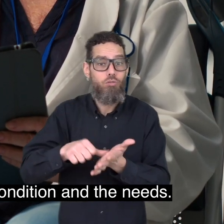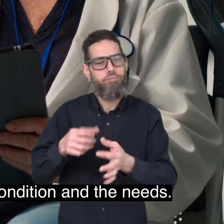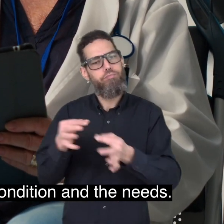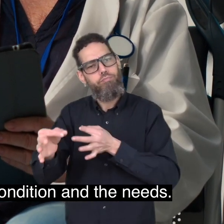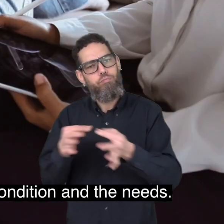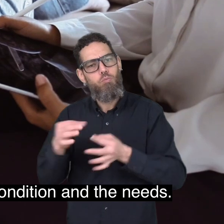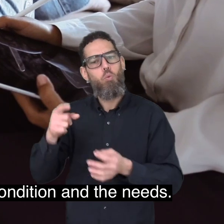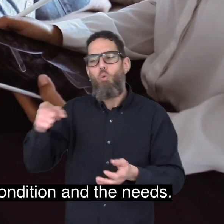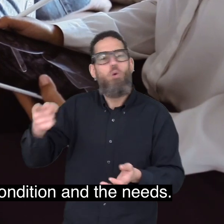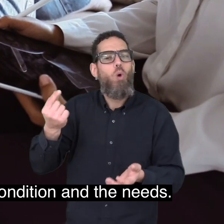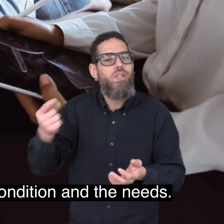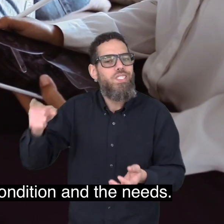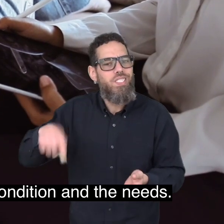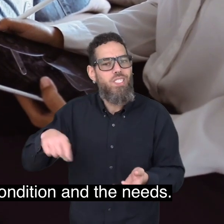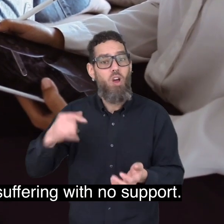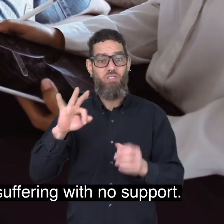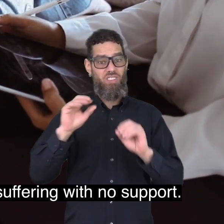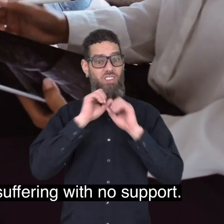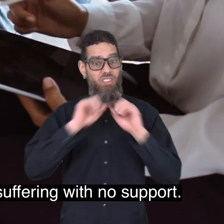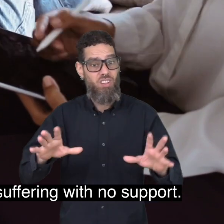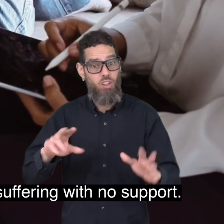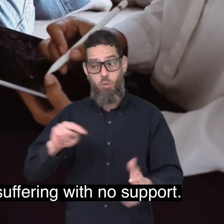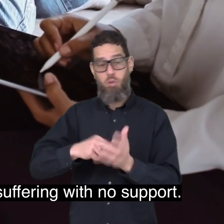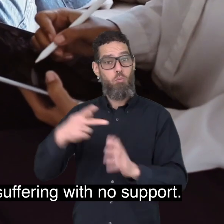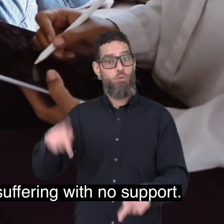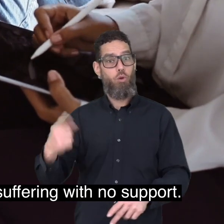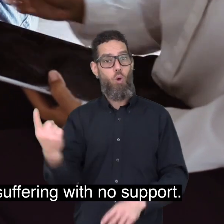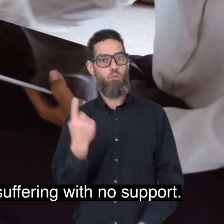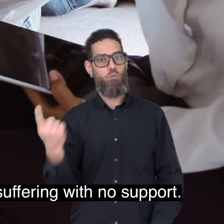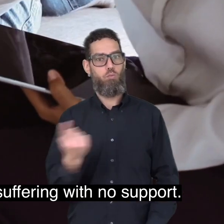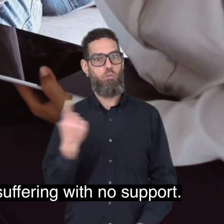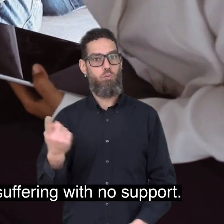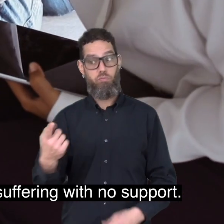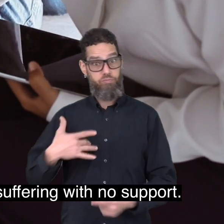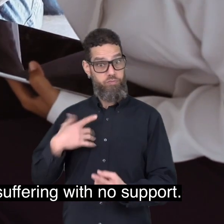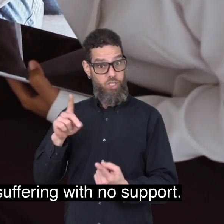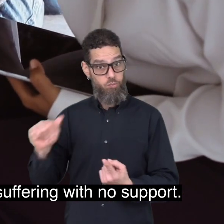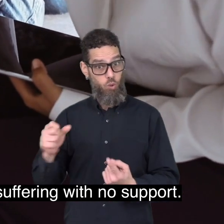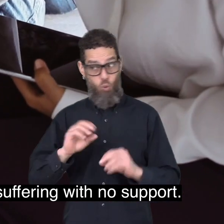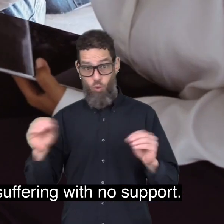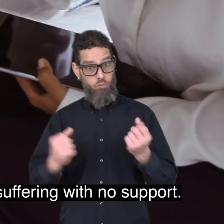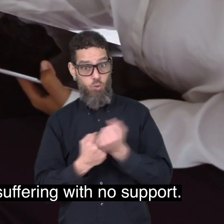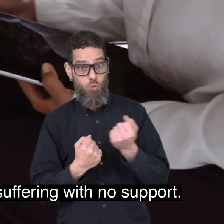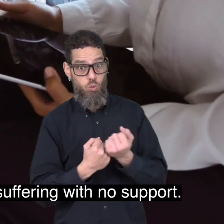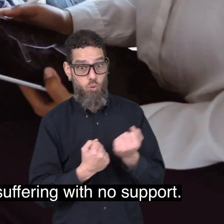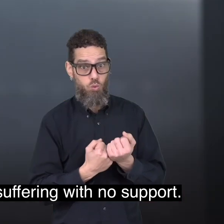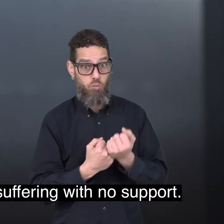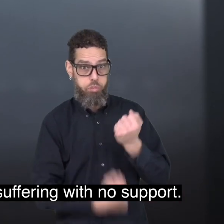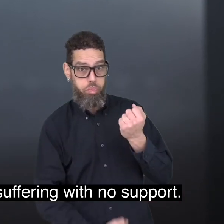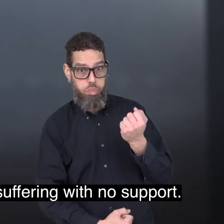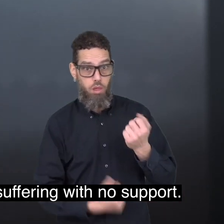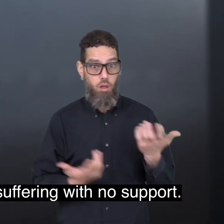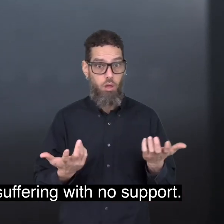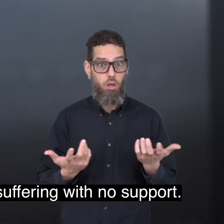outlining the condition and the needs. Without this, the patient is left on their own, disabled, and